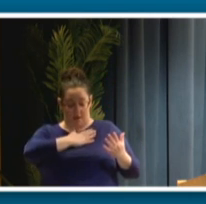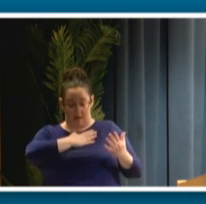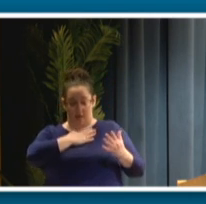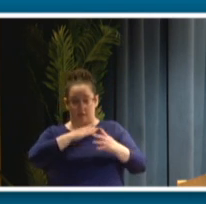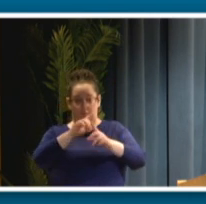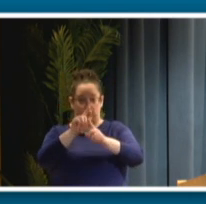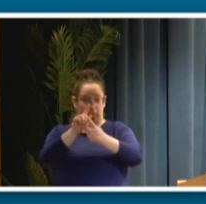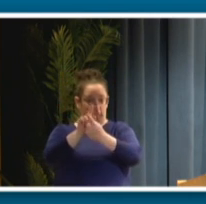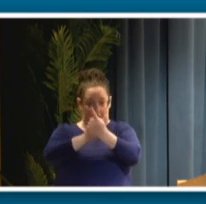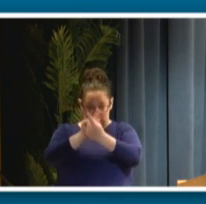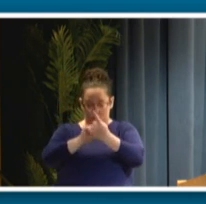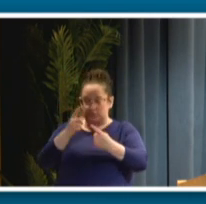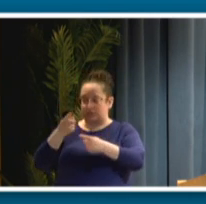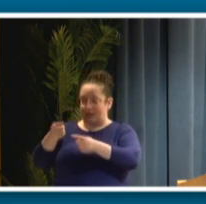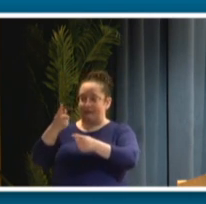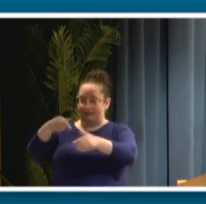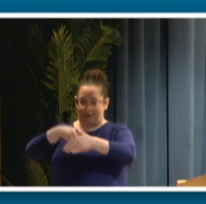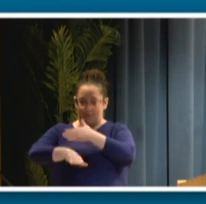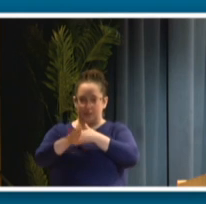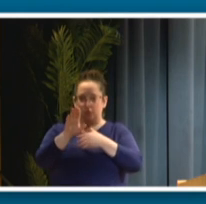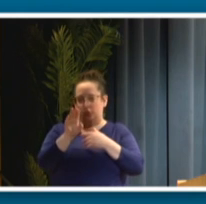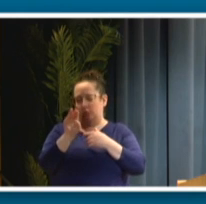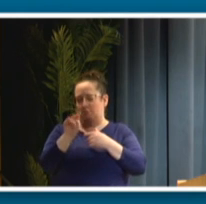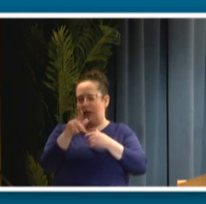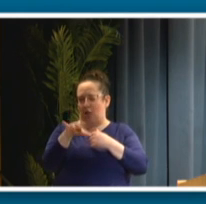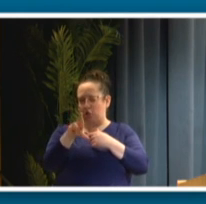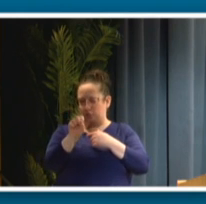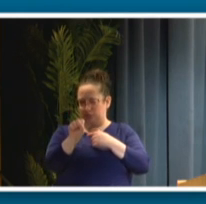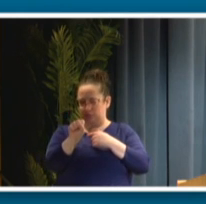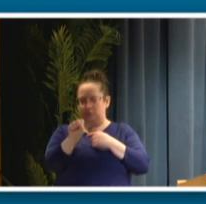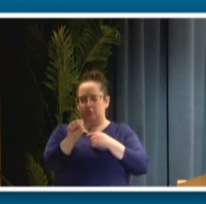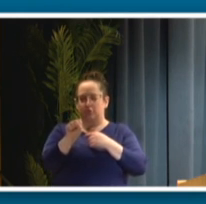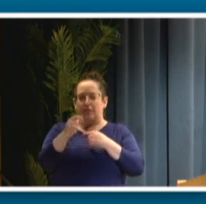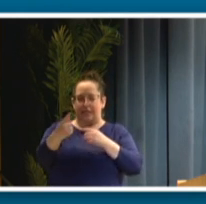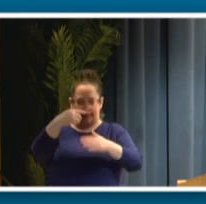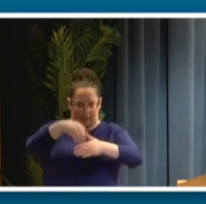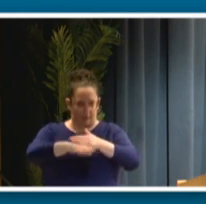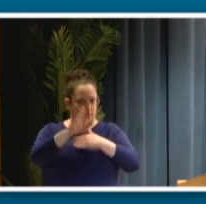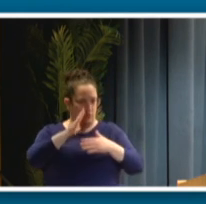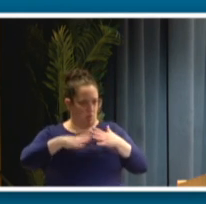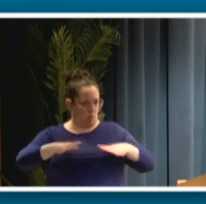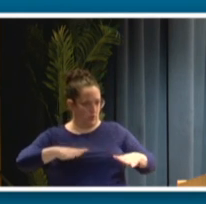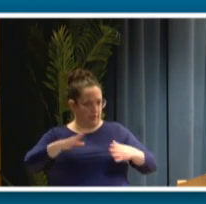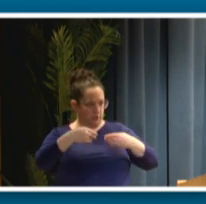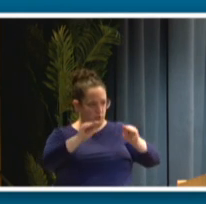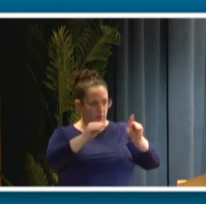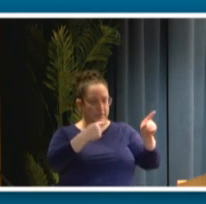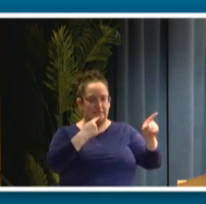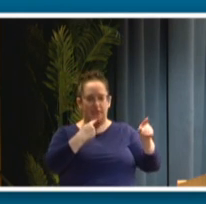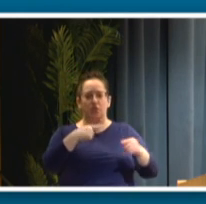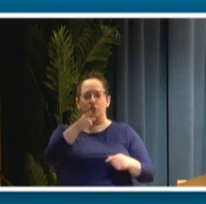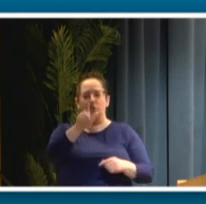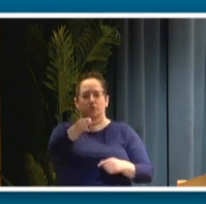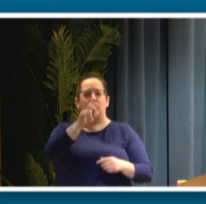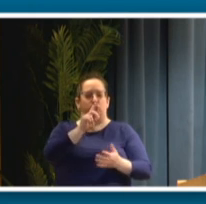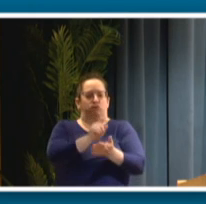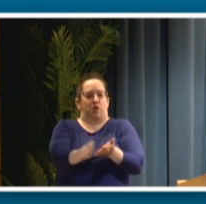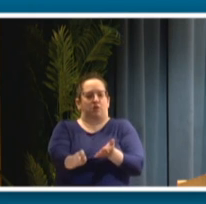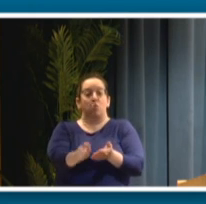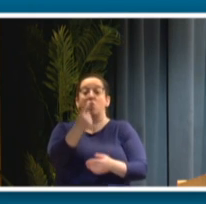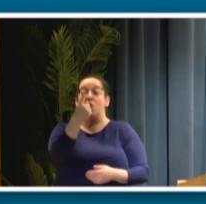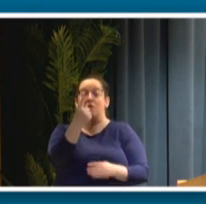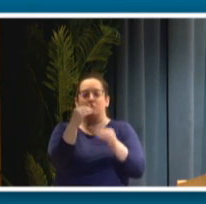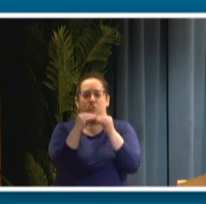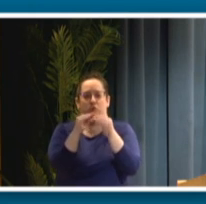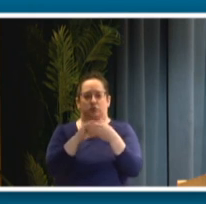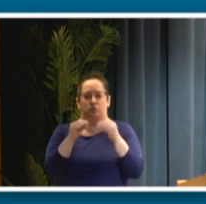name is Christopher Myers. His father was Walter Dean Myers. He comes in the clothing store, and he is the one who says, you should write one more story. And